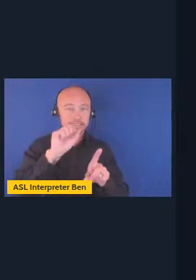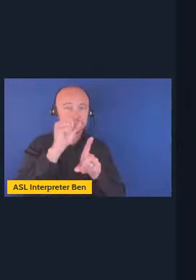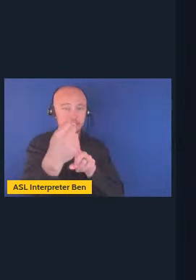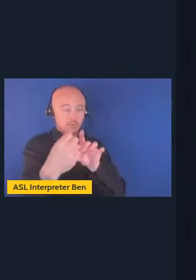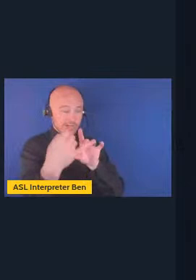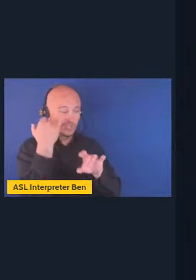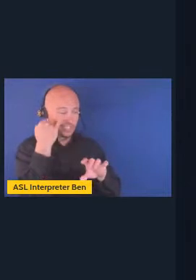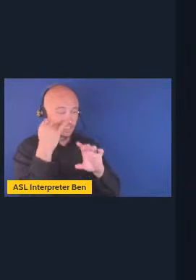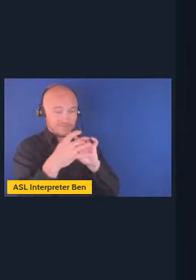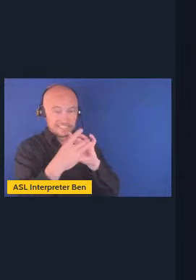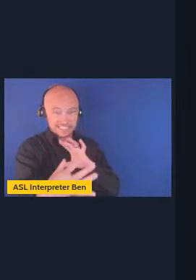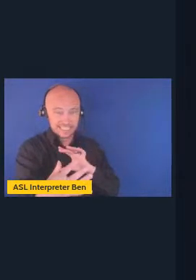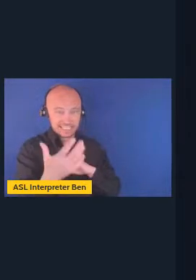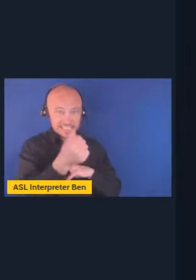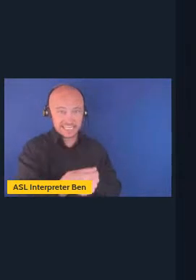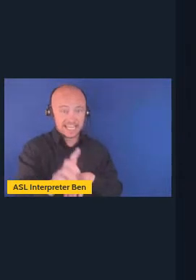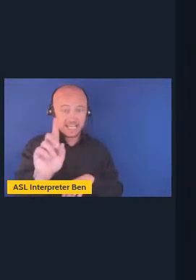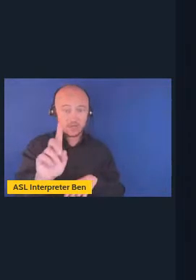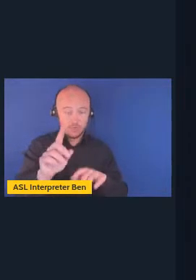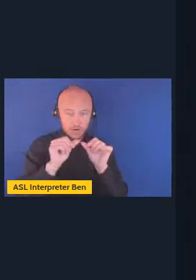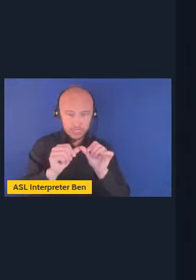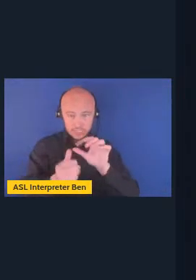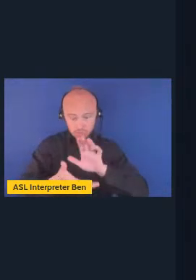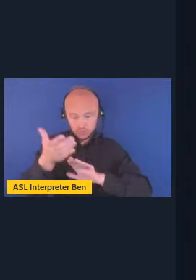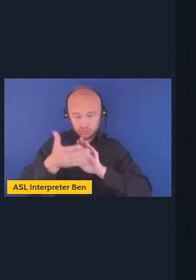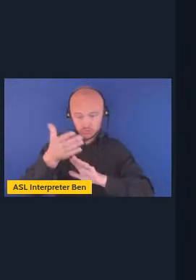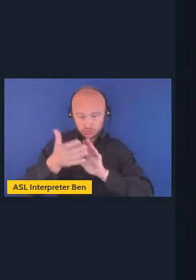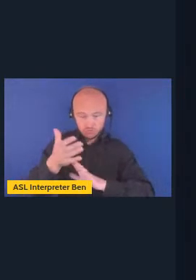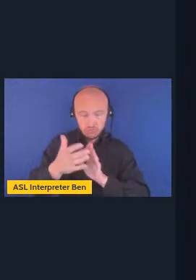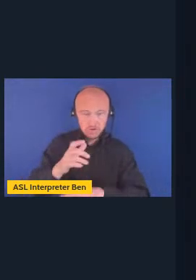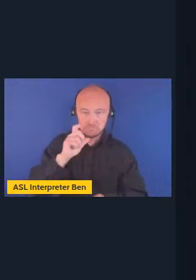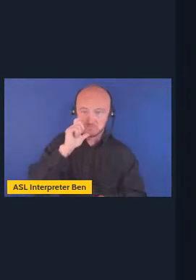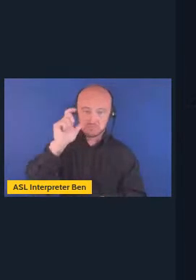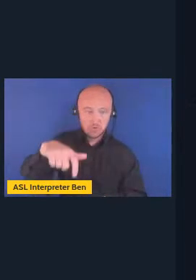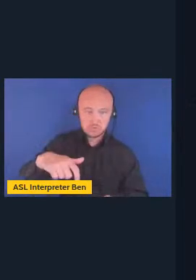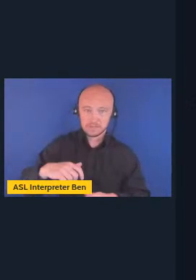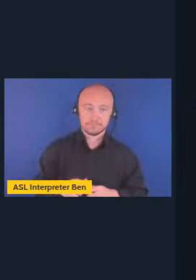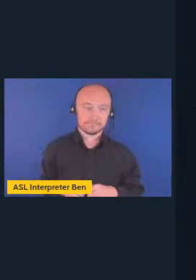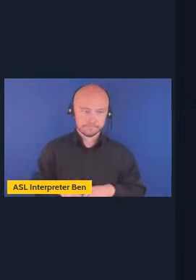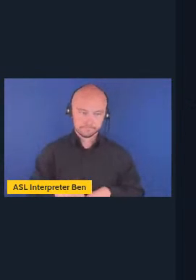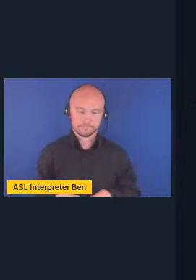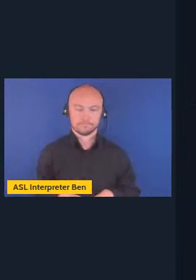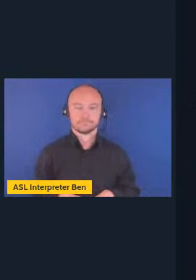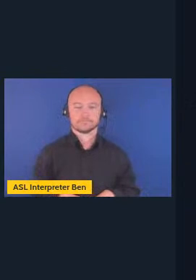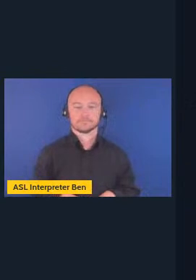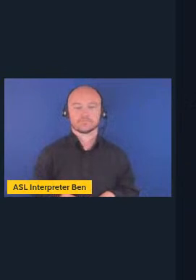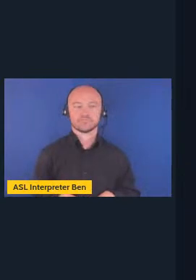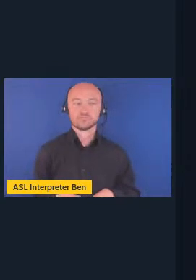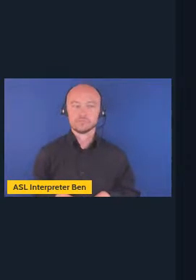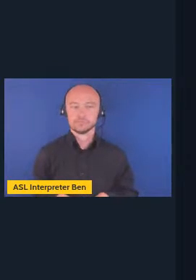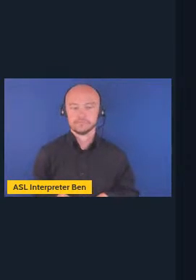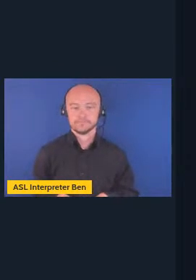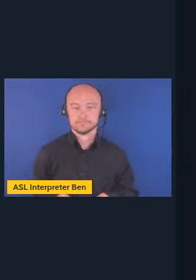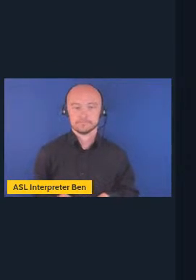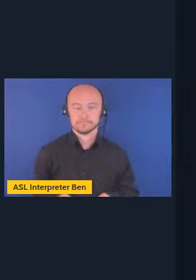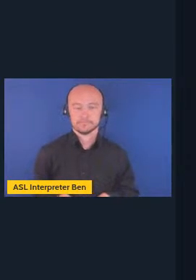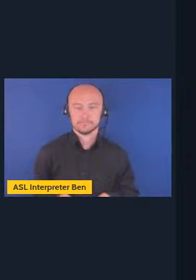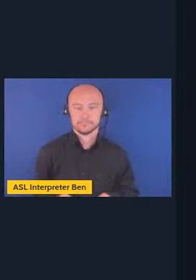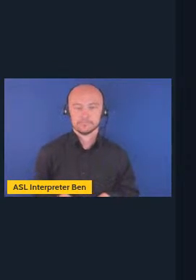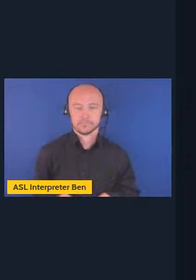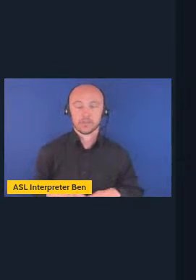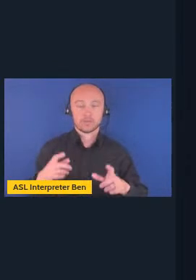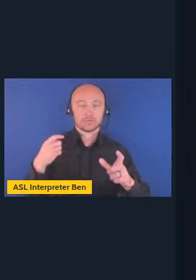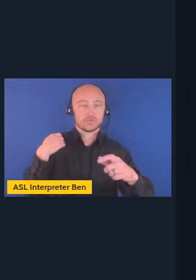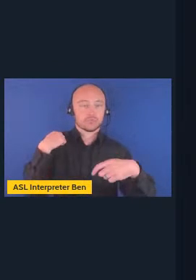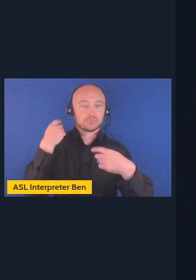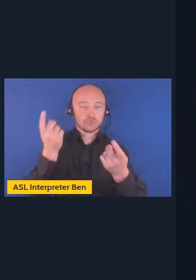ECS Anywhere tasks will continue to run without any failure. Just a quick recap. So far we